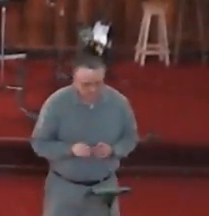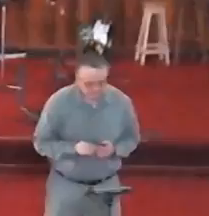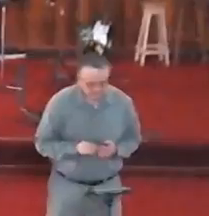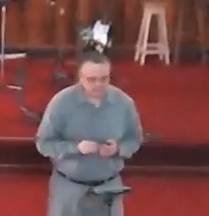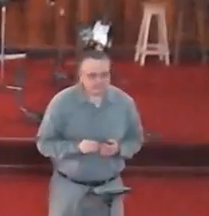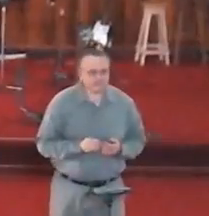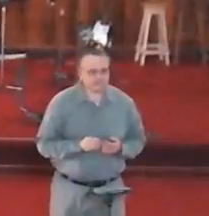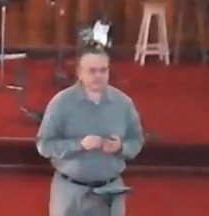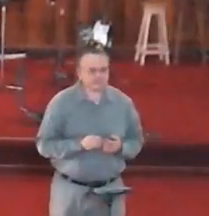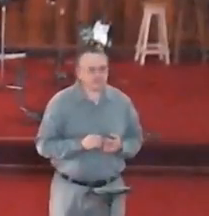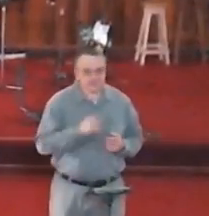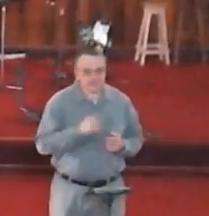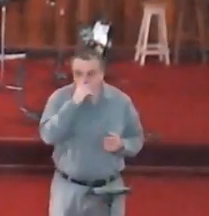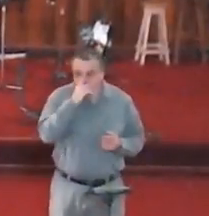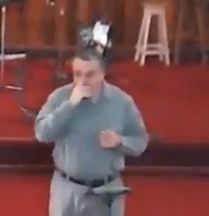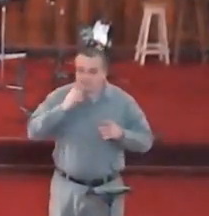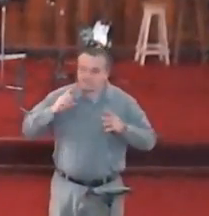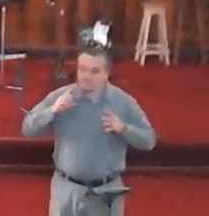about a short leash.